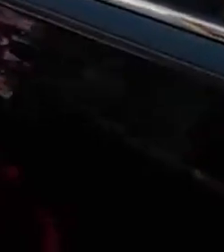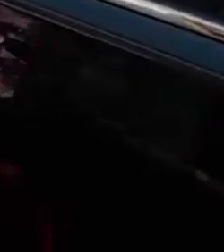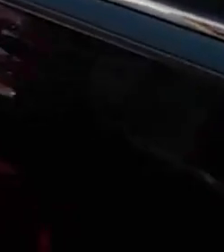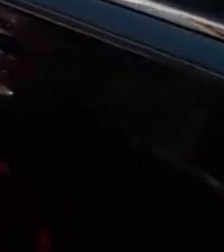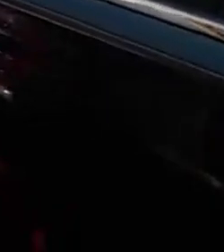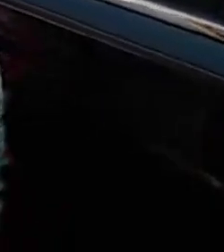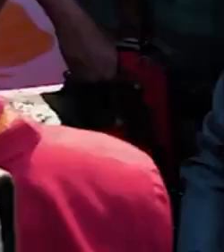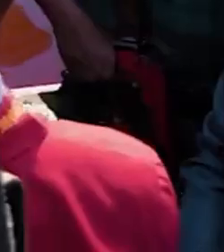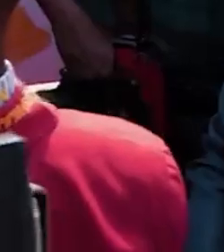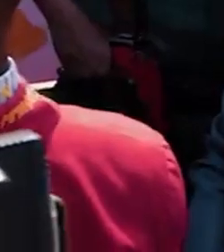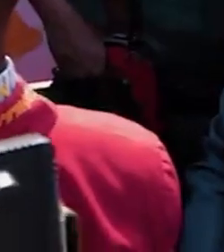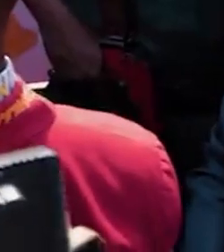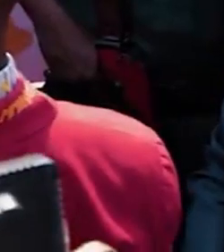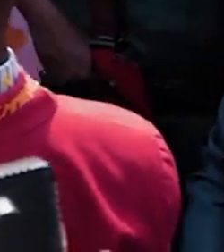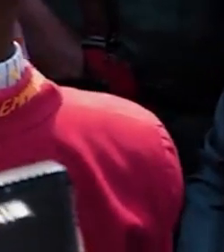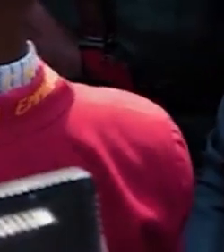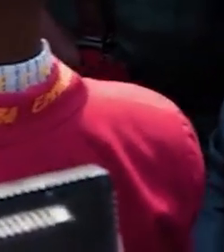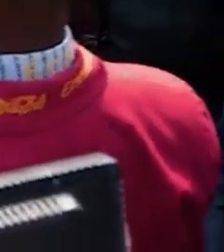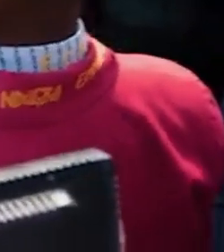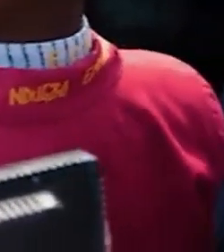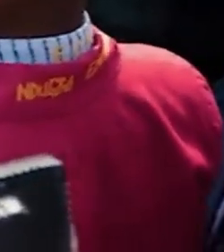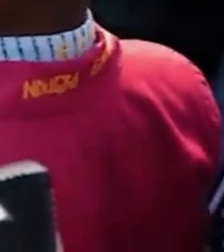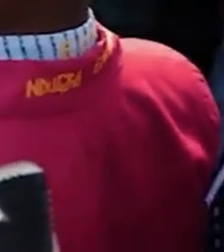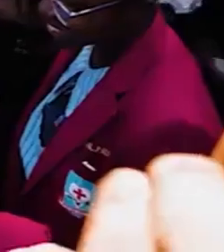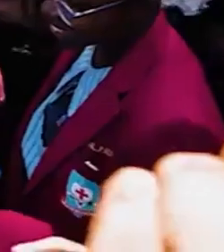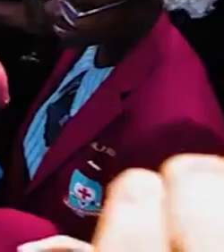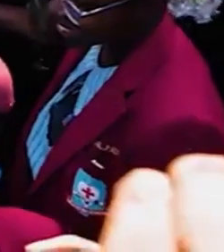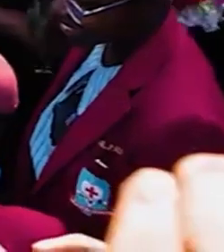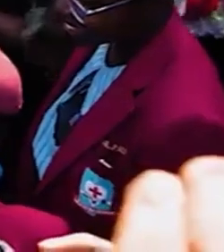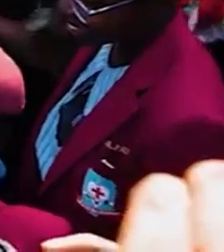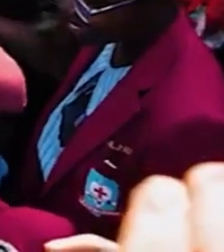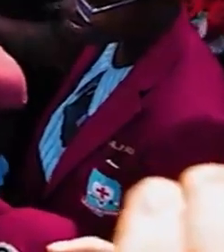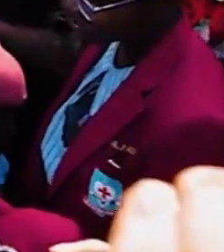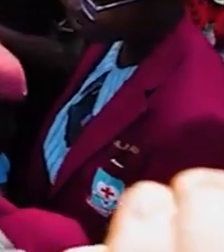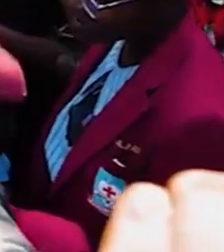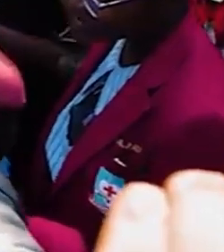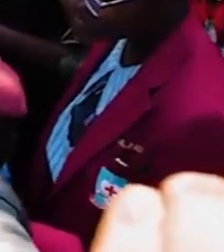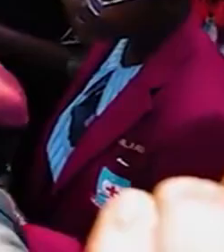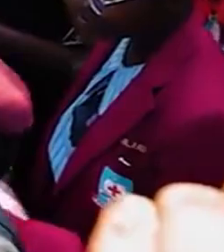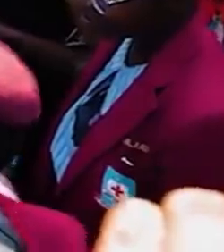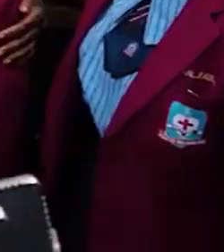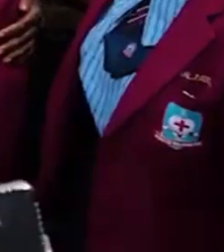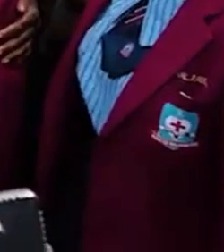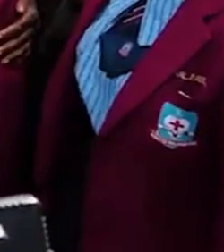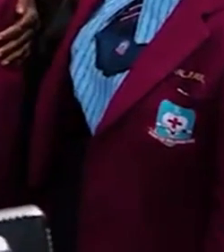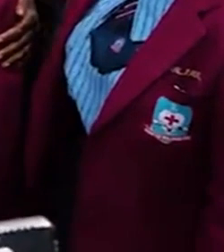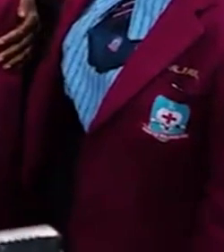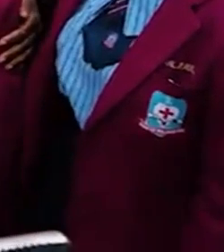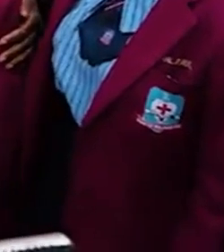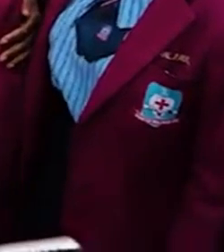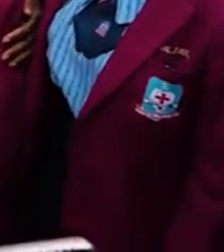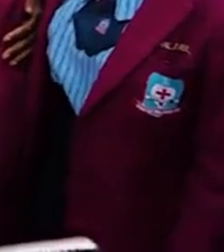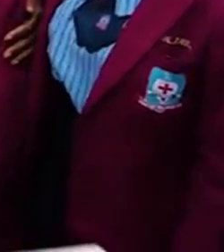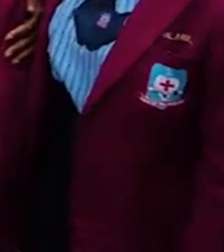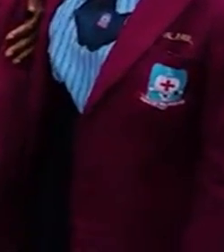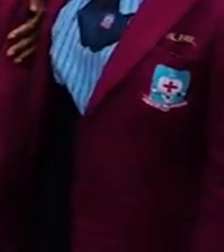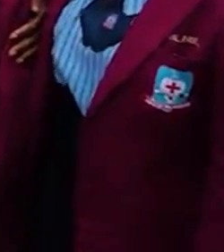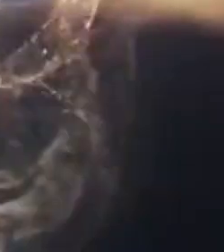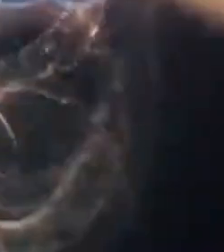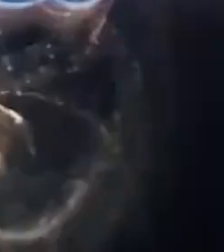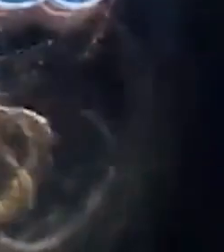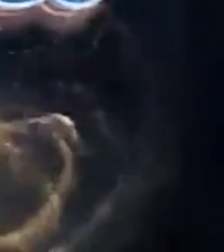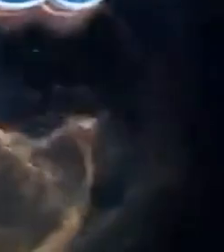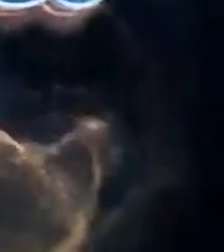any kind of disease on this man, on this woman. I disagree with you. I'm going to